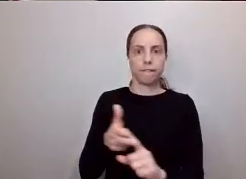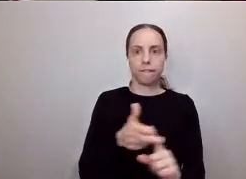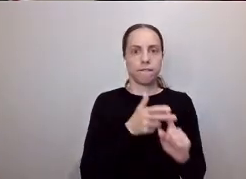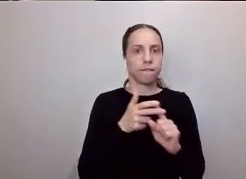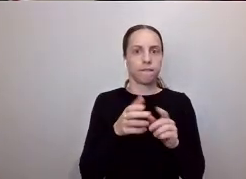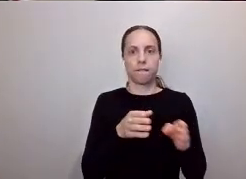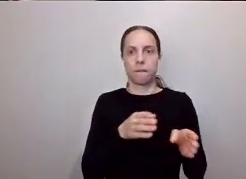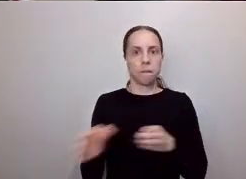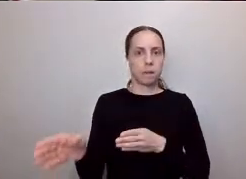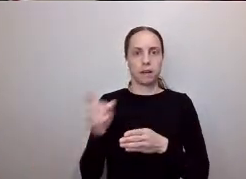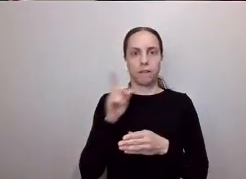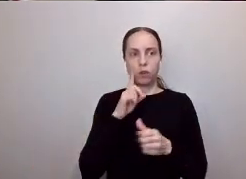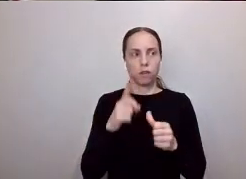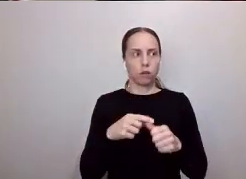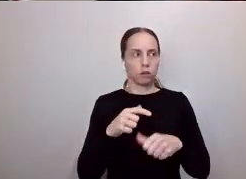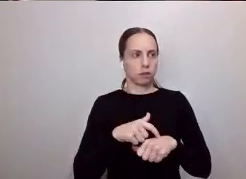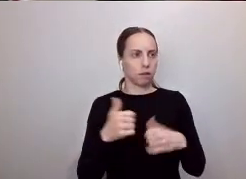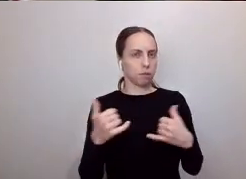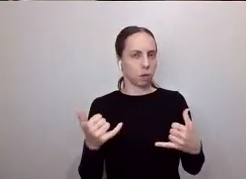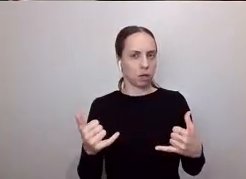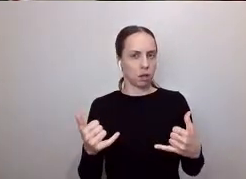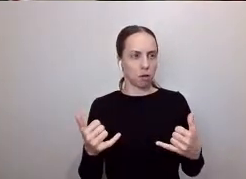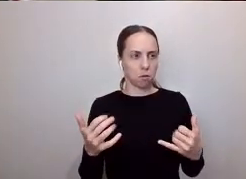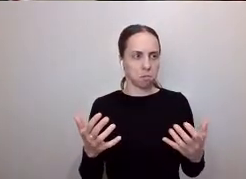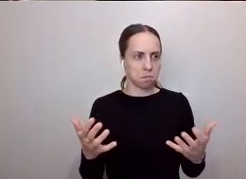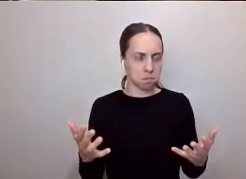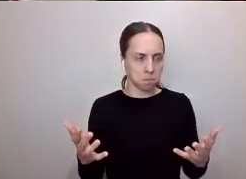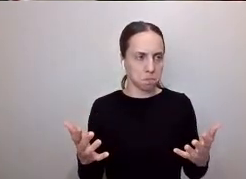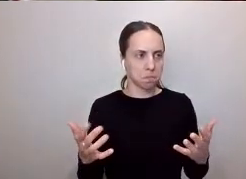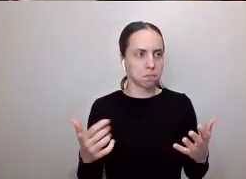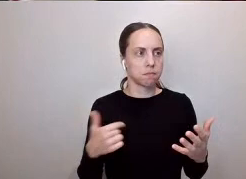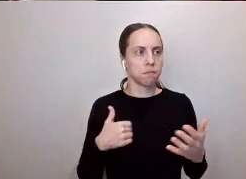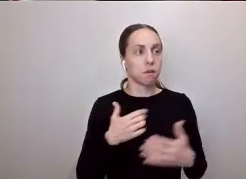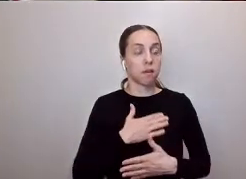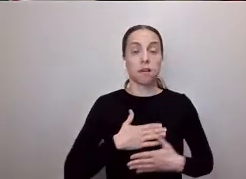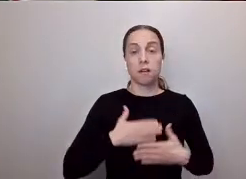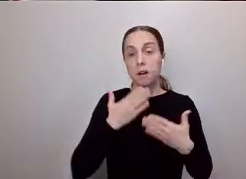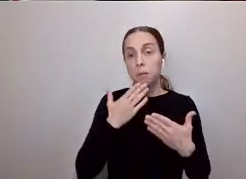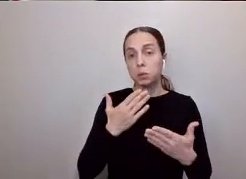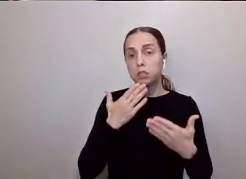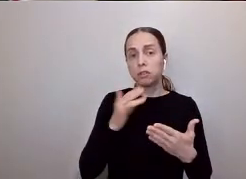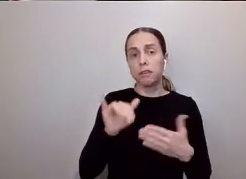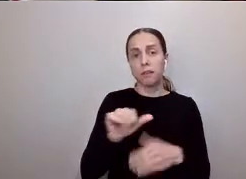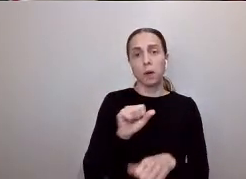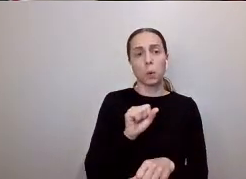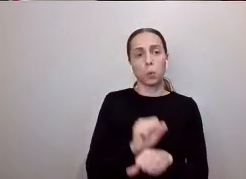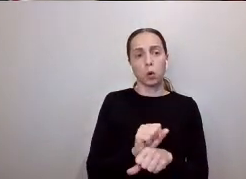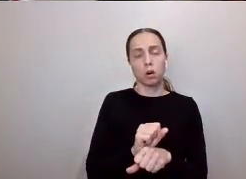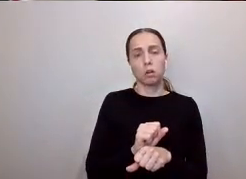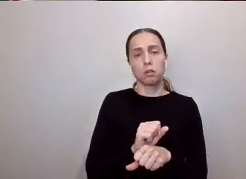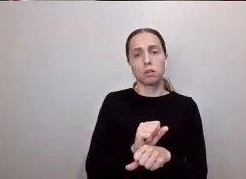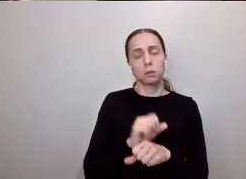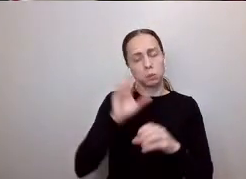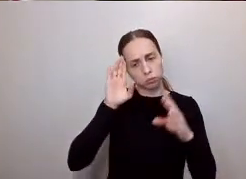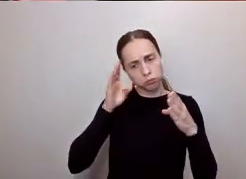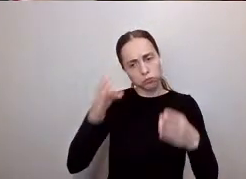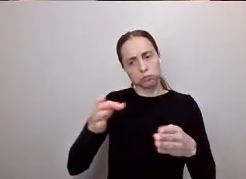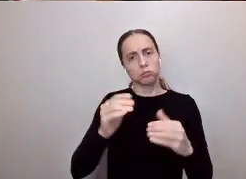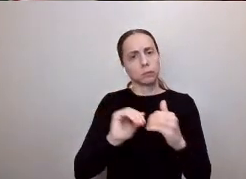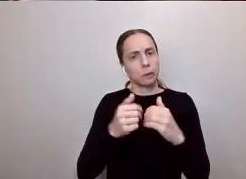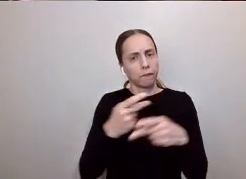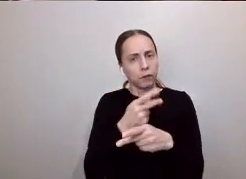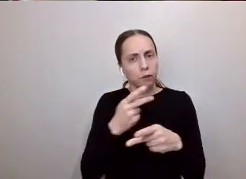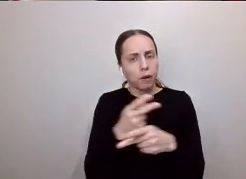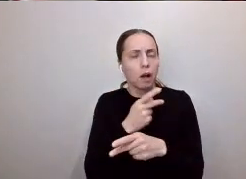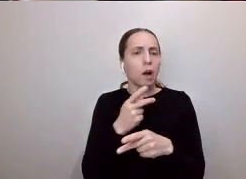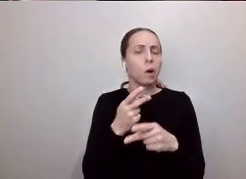now. I appreciate that the work has been going in to be able to figure that out and put those pieces together. This is the